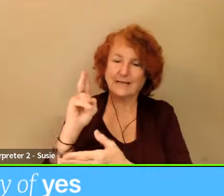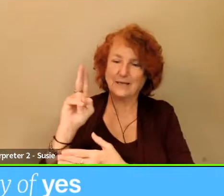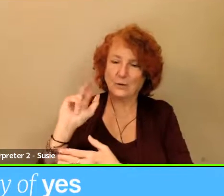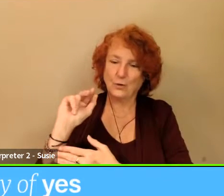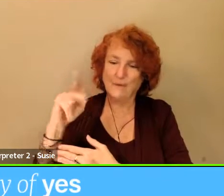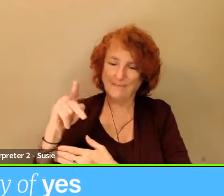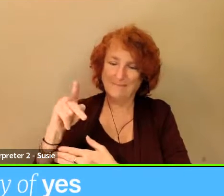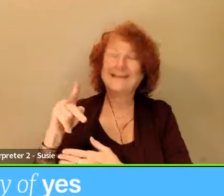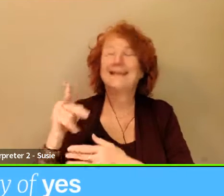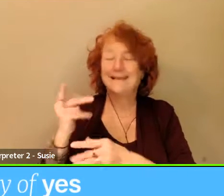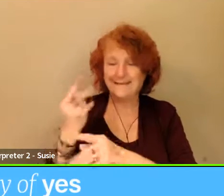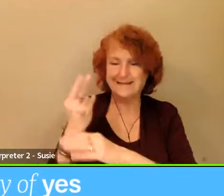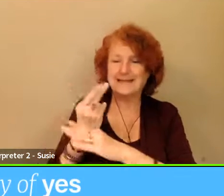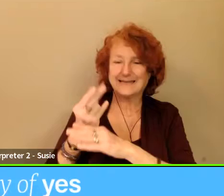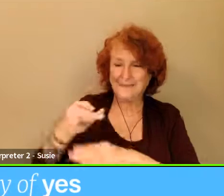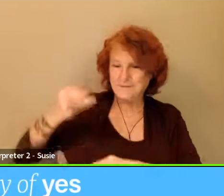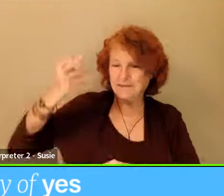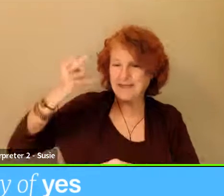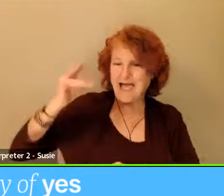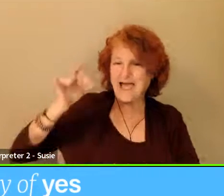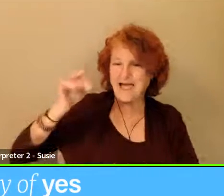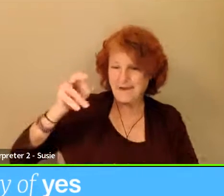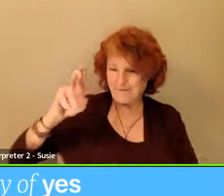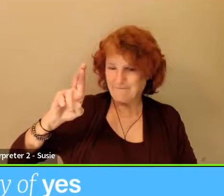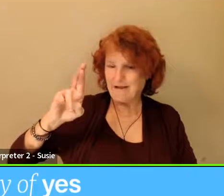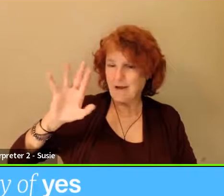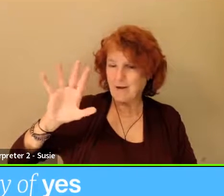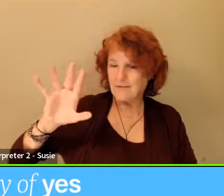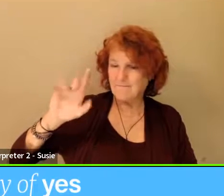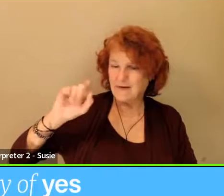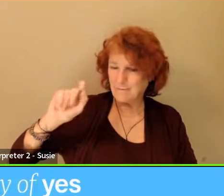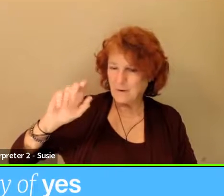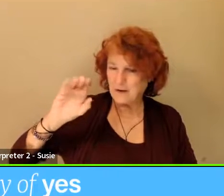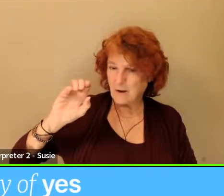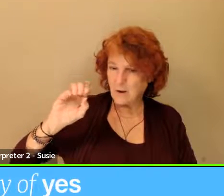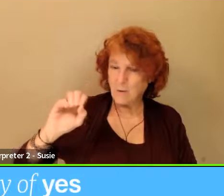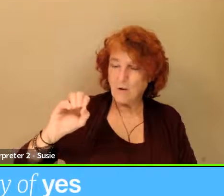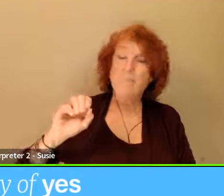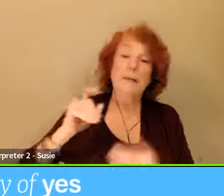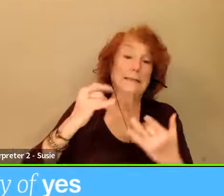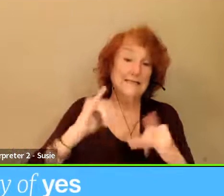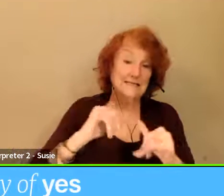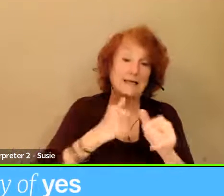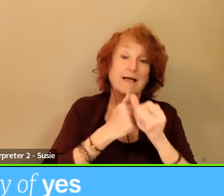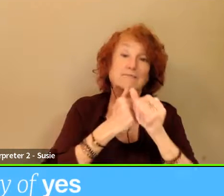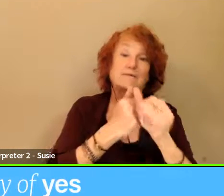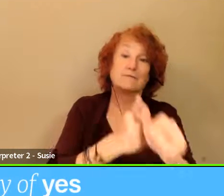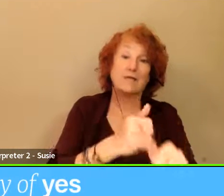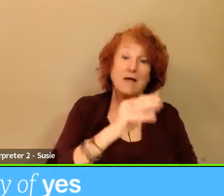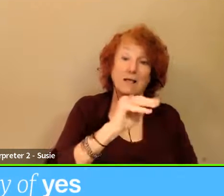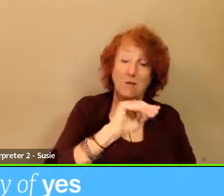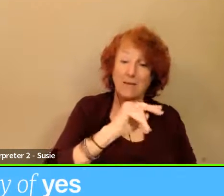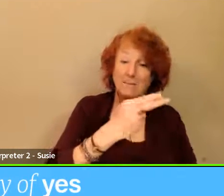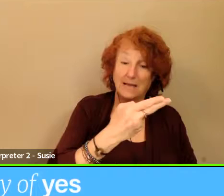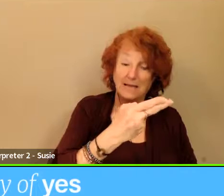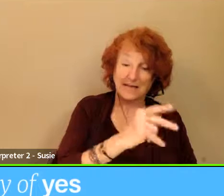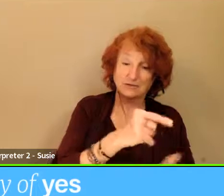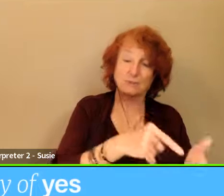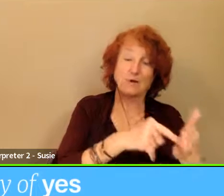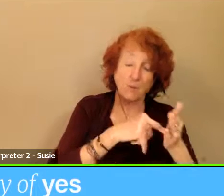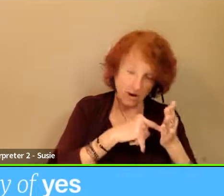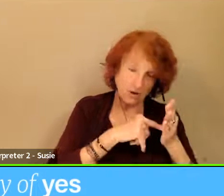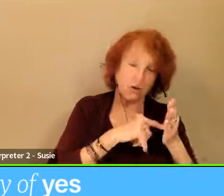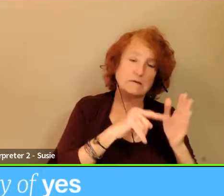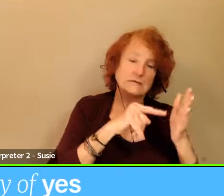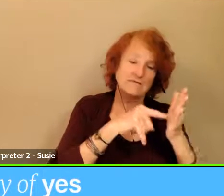FAR 5.0, but they'll still have to be producing the affordable units according to the MIH requirements. So for that example, it looks like you're